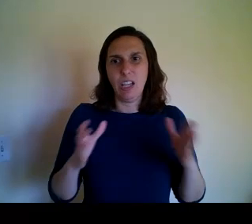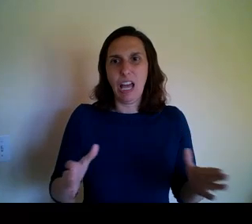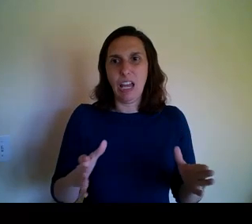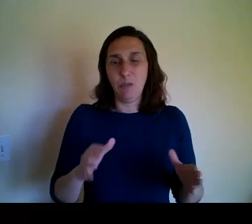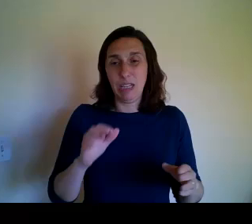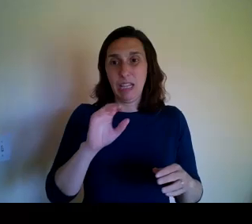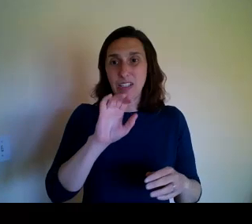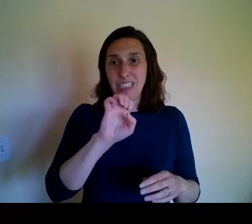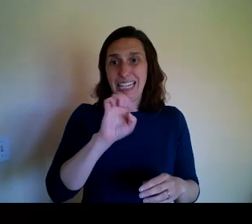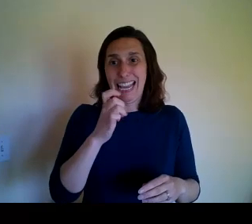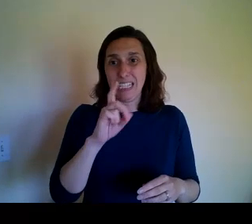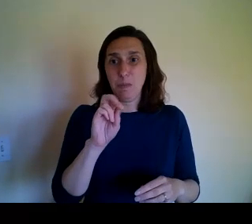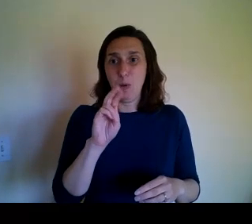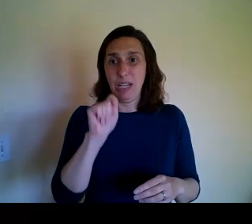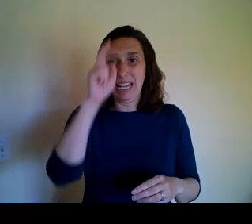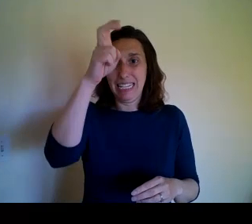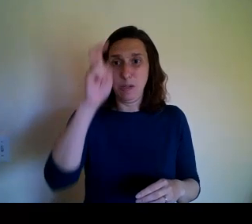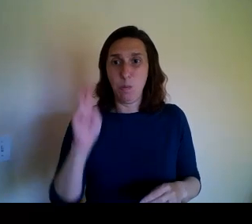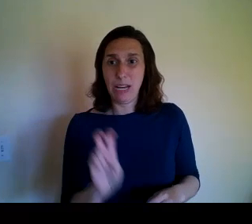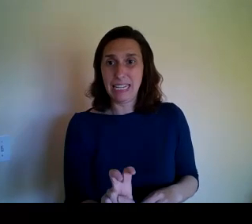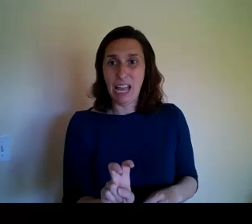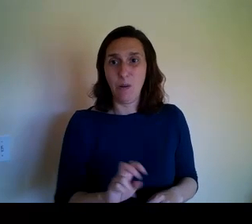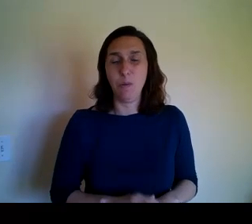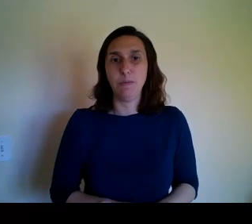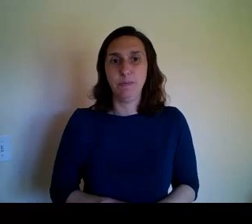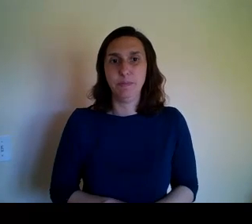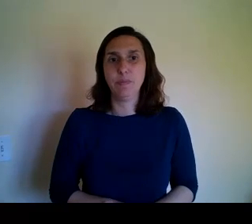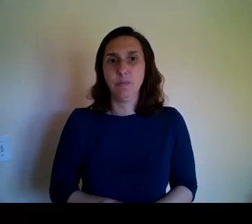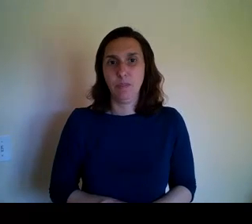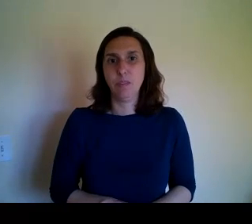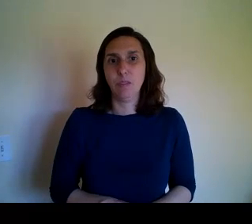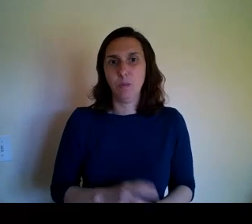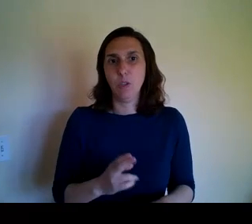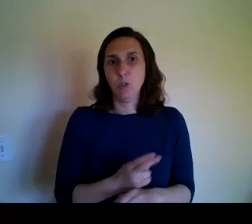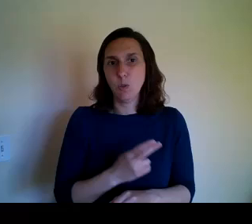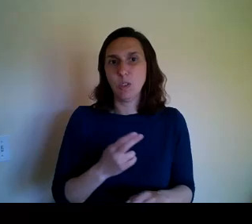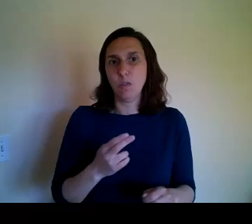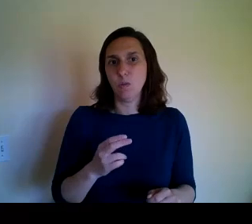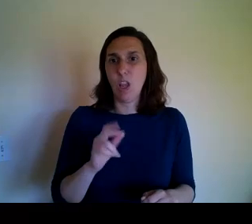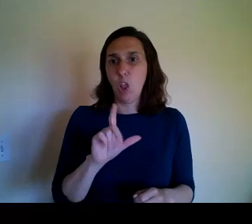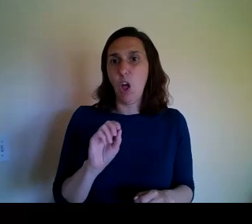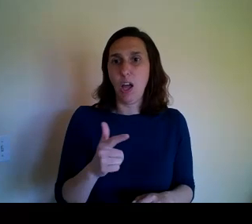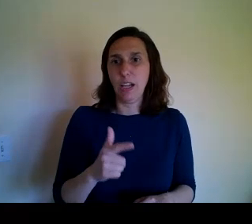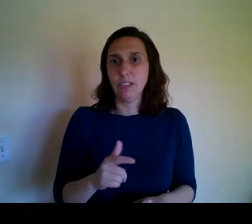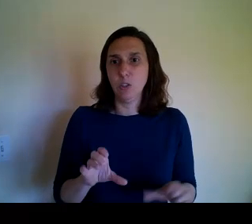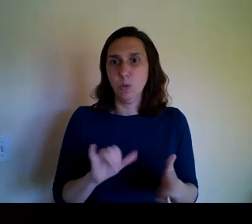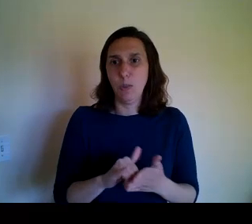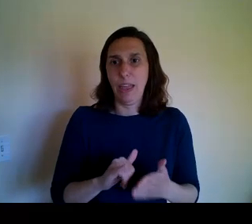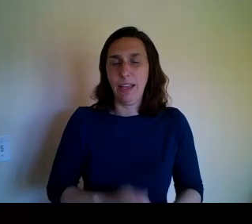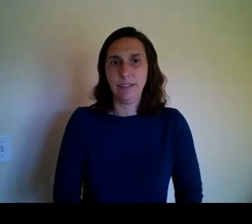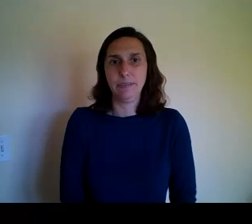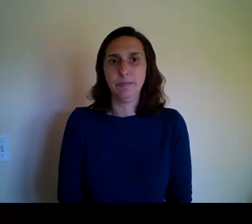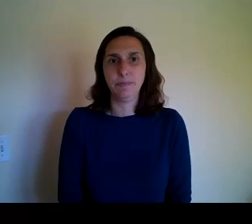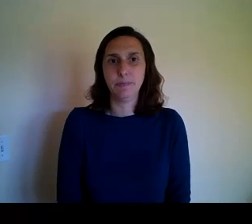down. We'll take the natural log or the common log or a log of some base of what